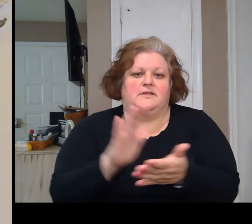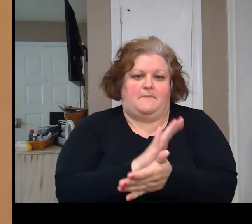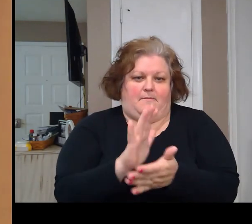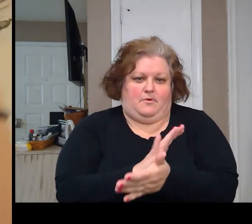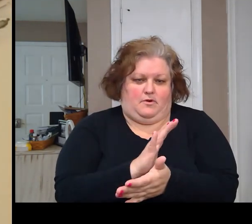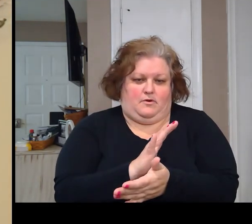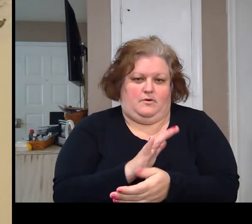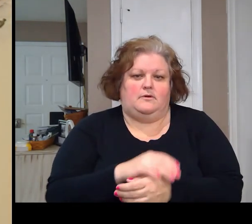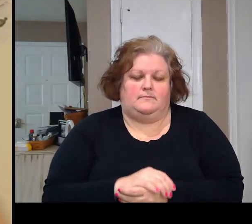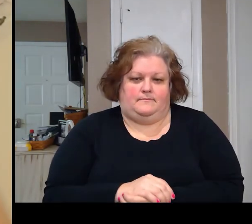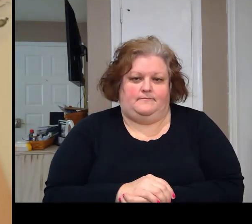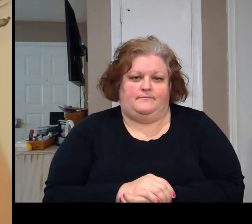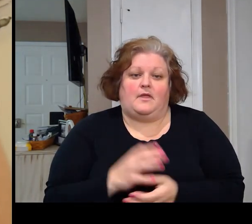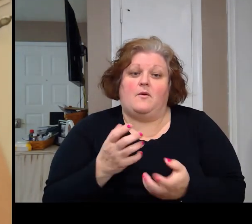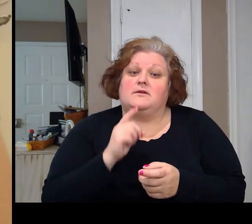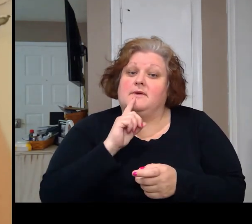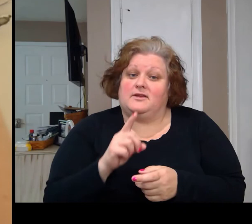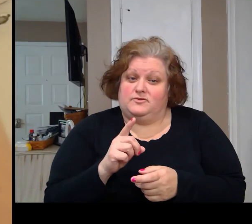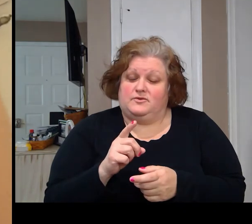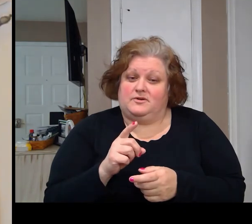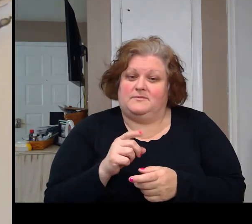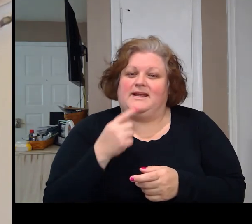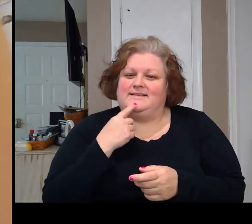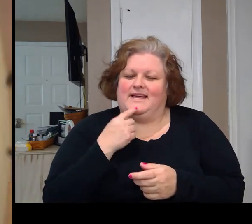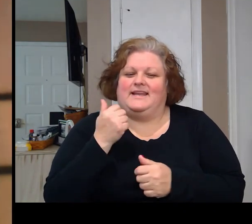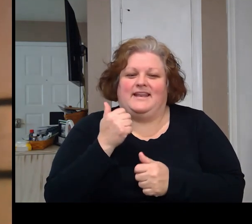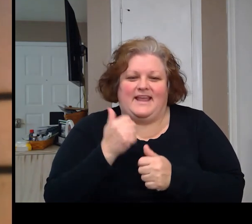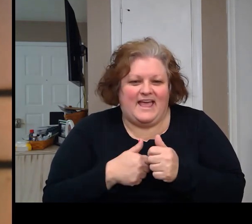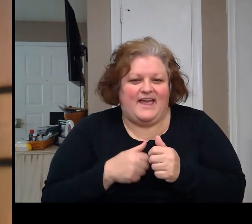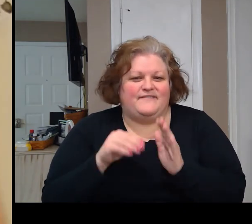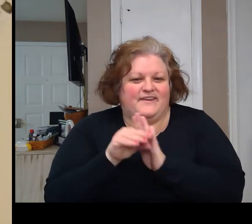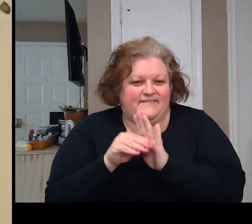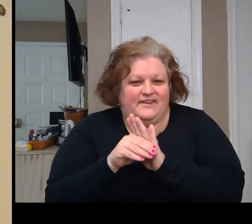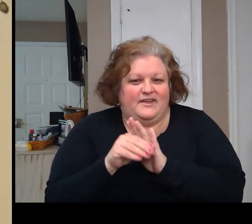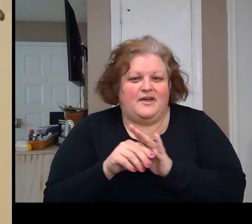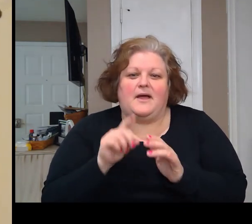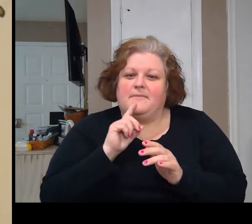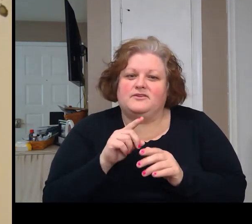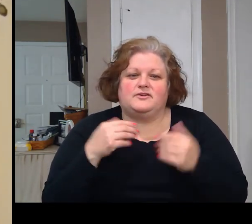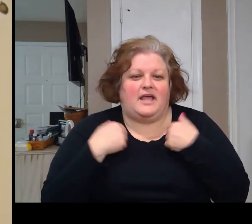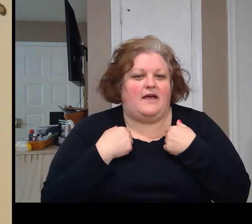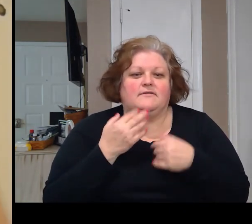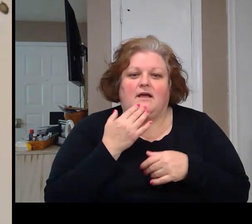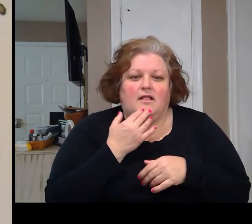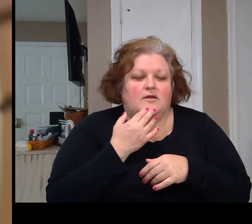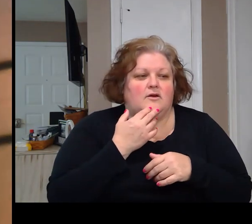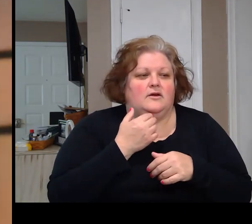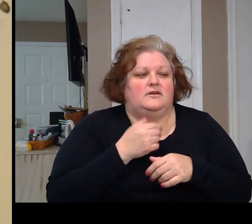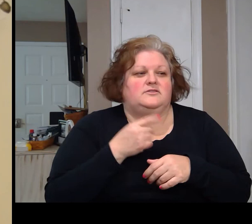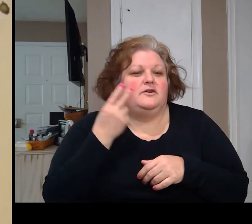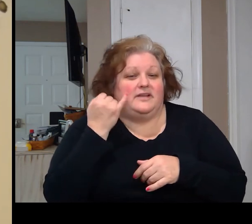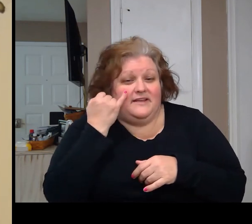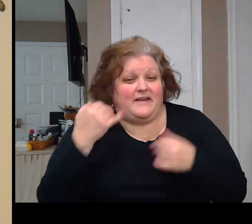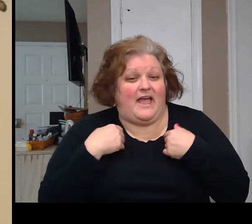paper. And so I like to make sure, and I say this in every video, but to make sure that I sprinkle a little bit of color all